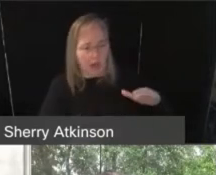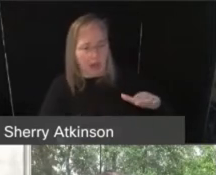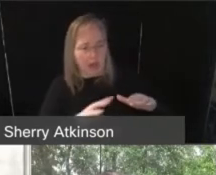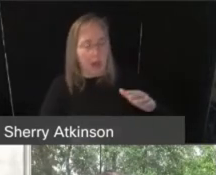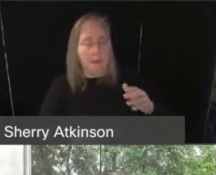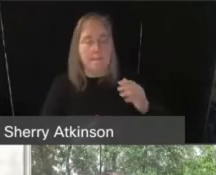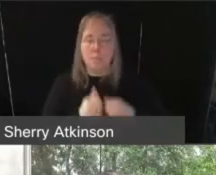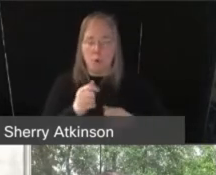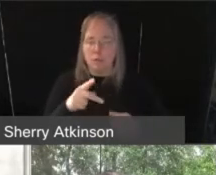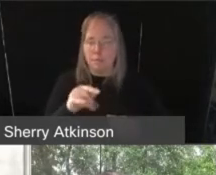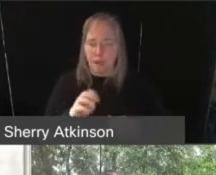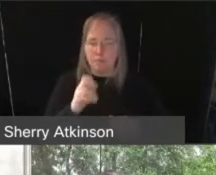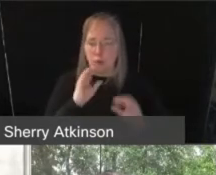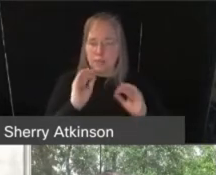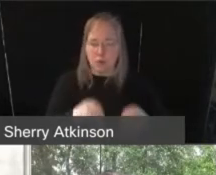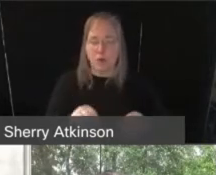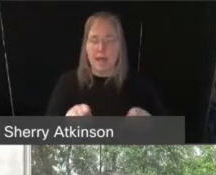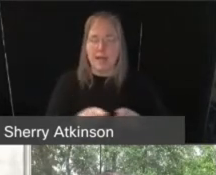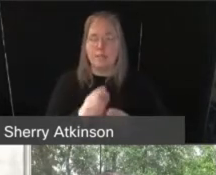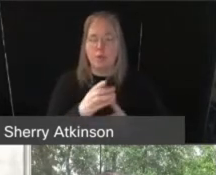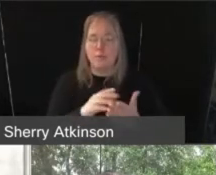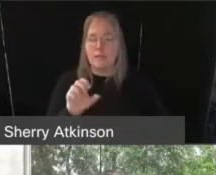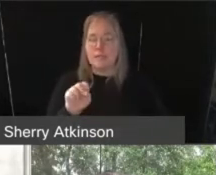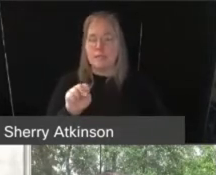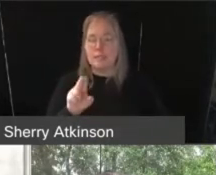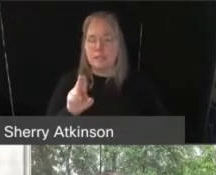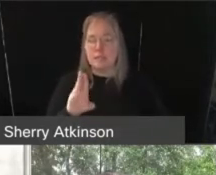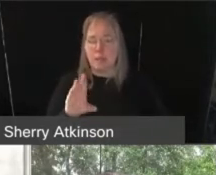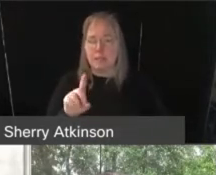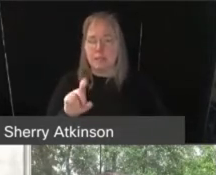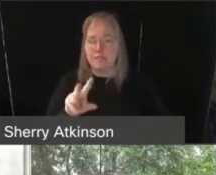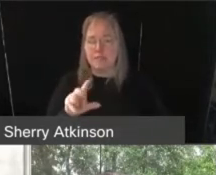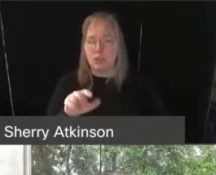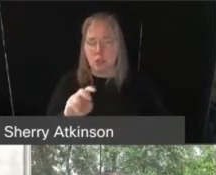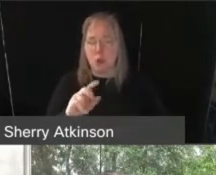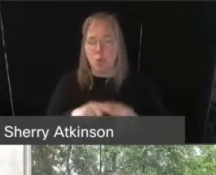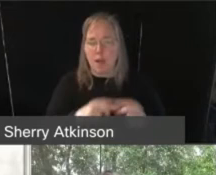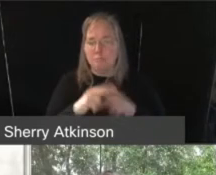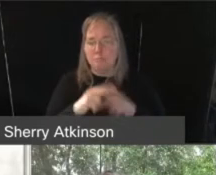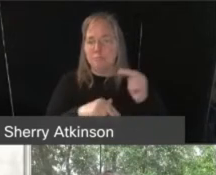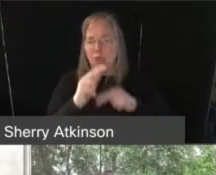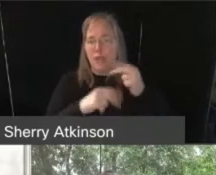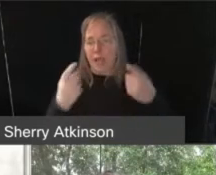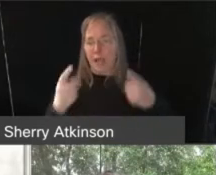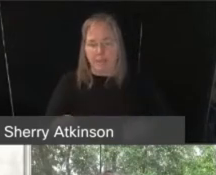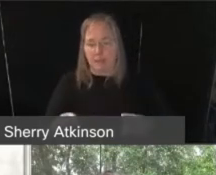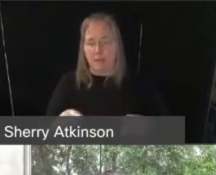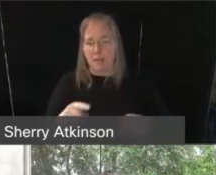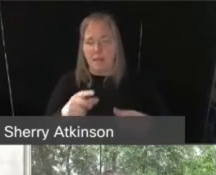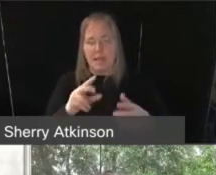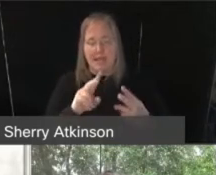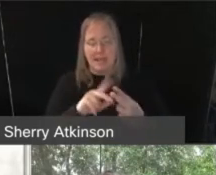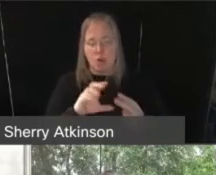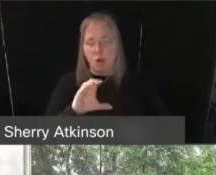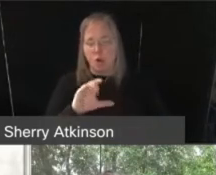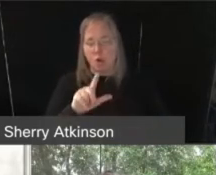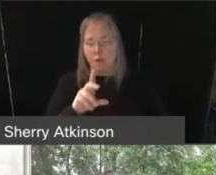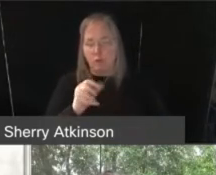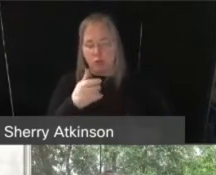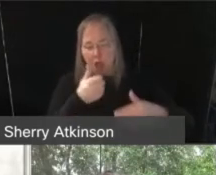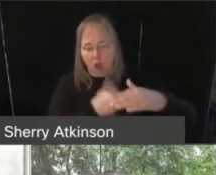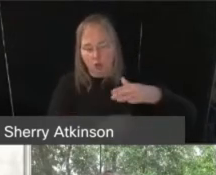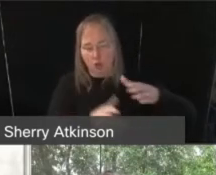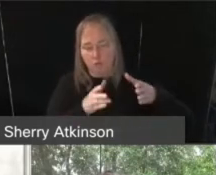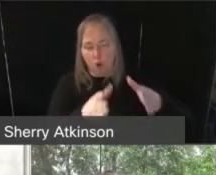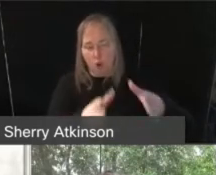subdivision when they got built, whether it's a roadway, culverts underneath the roadway, or through a subdivision. And some of